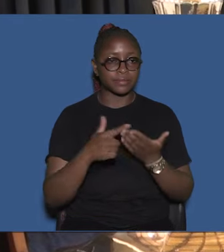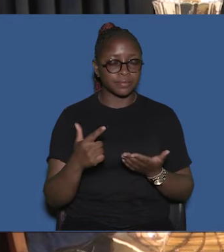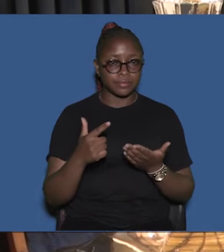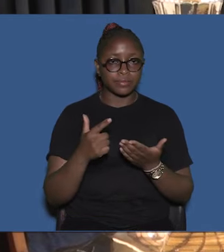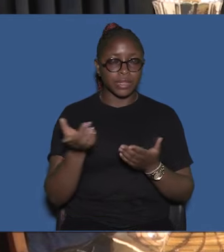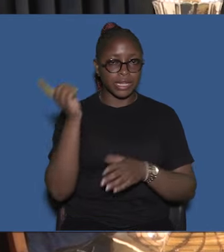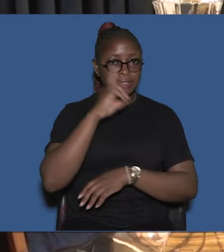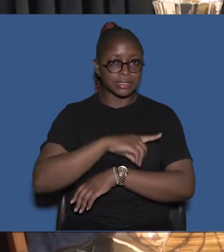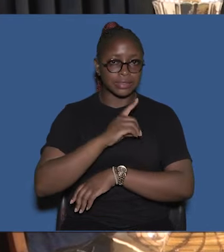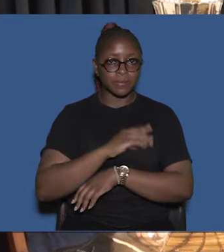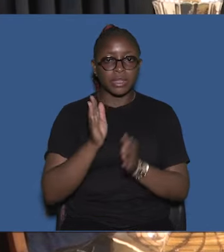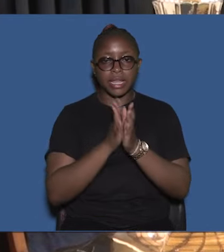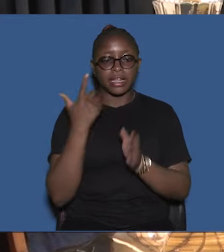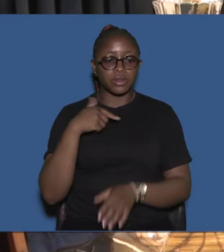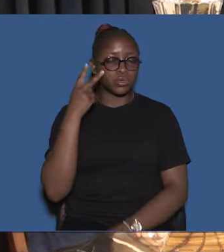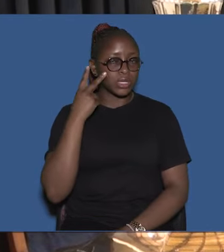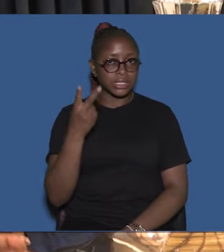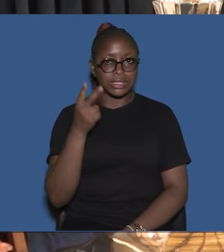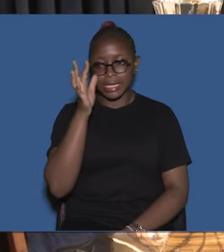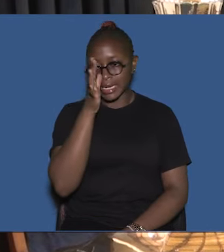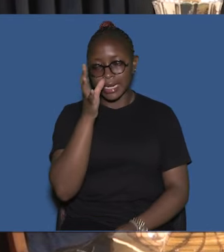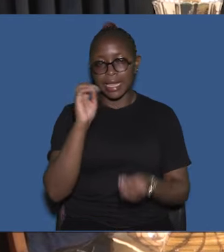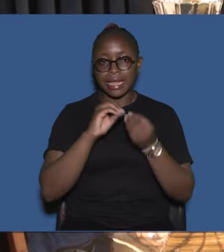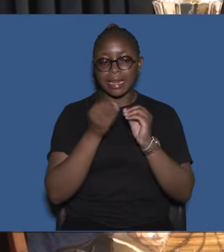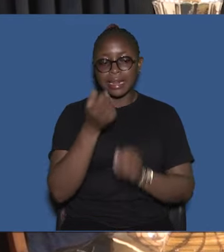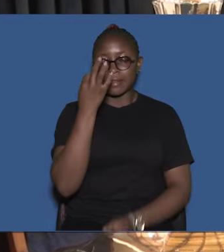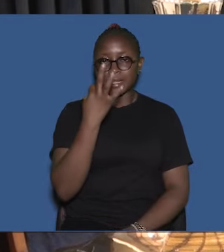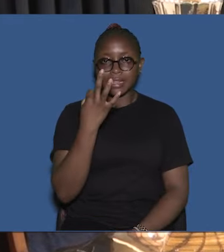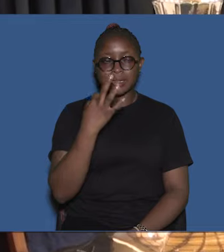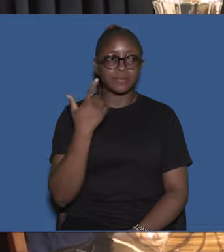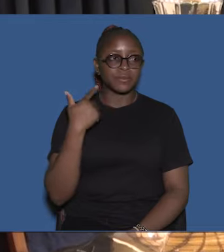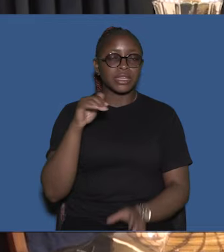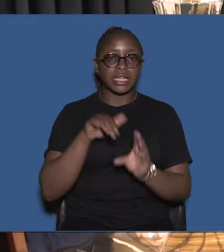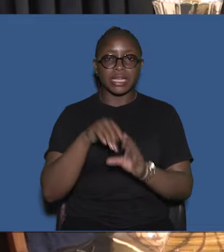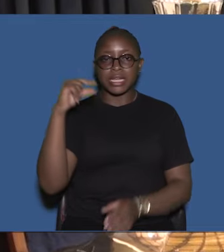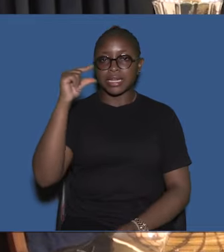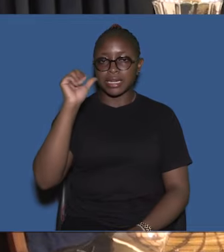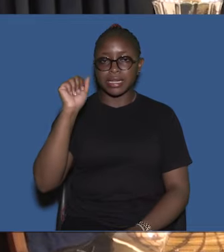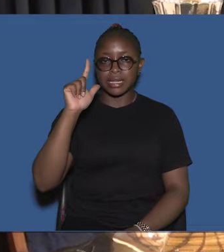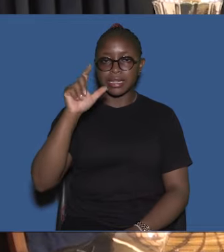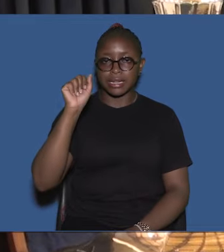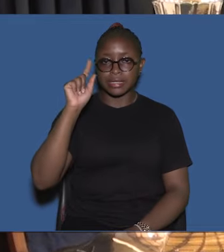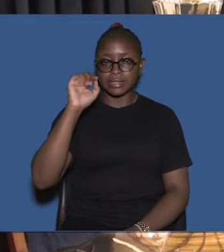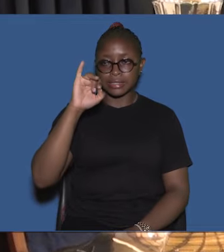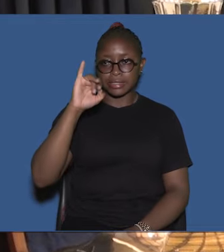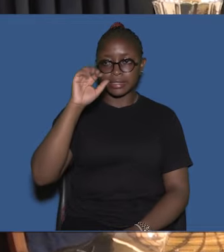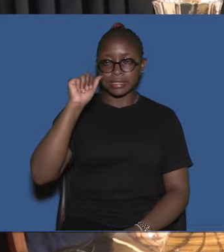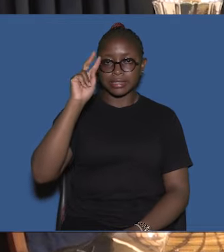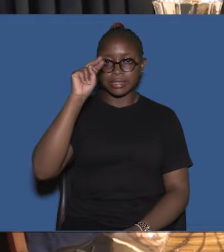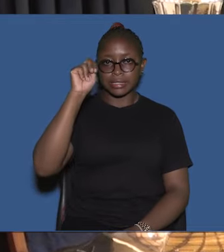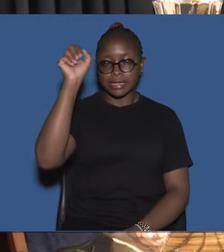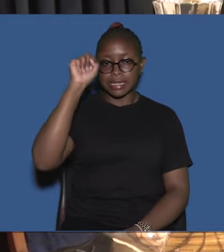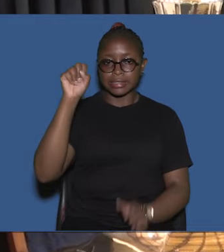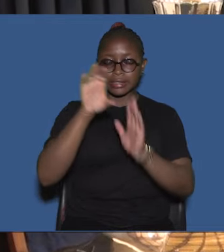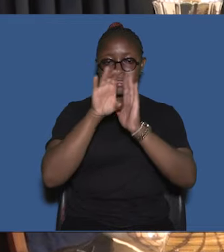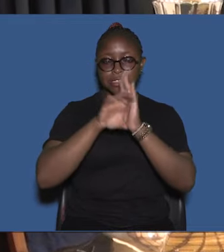myth number 3. And so we will read, we are in Galatians chapter 3. We will read verse